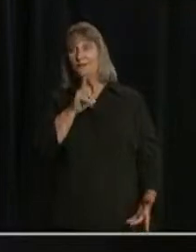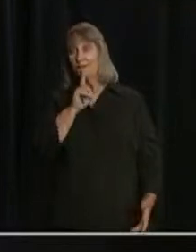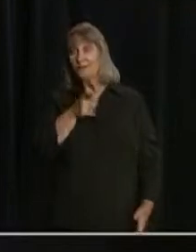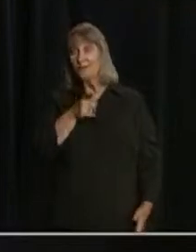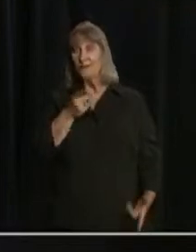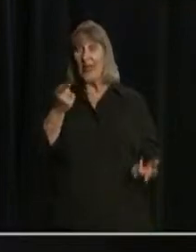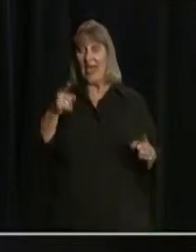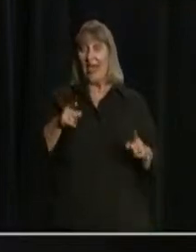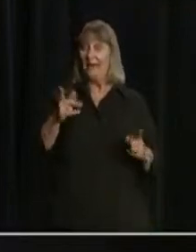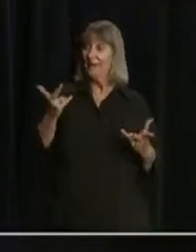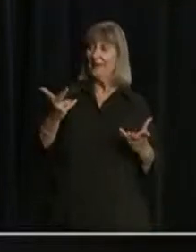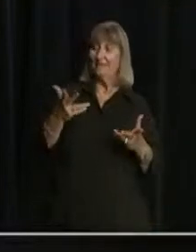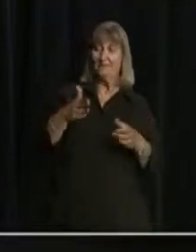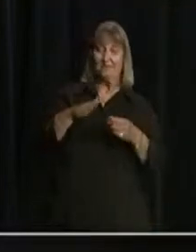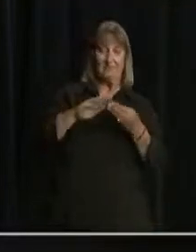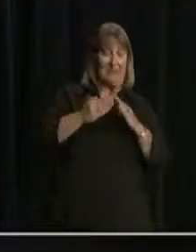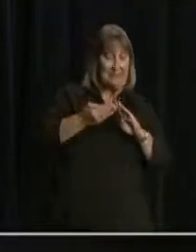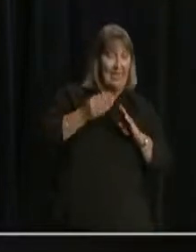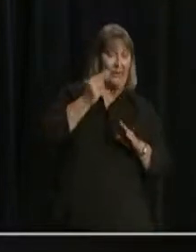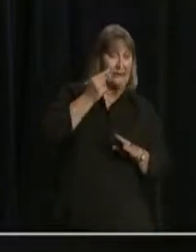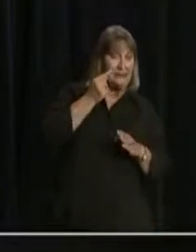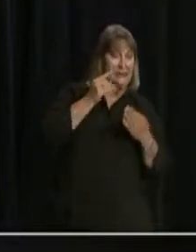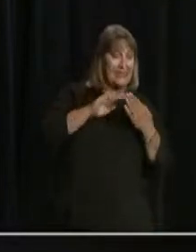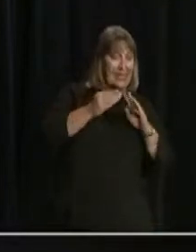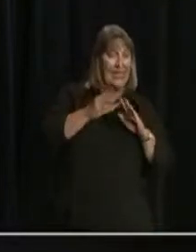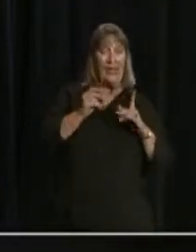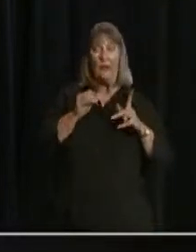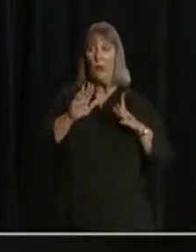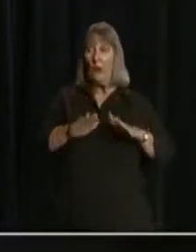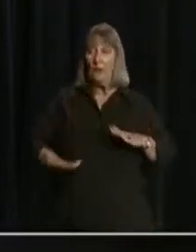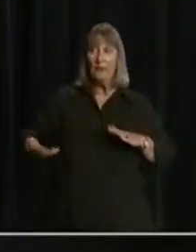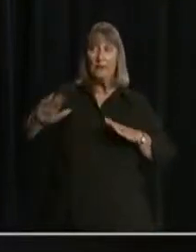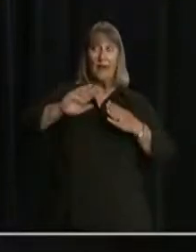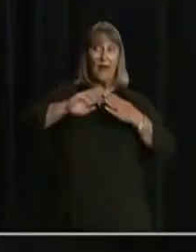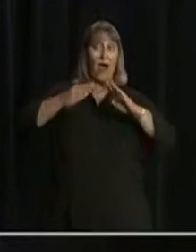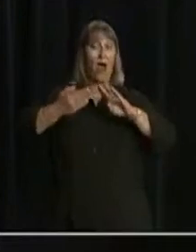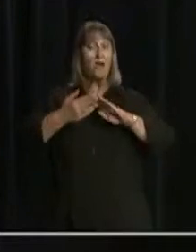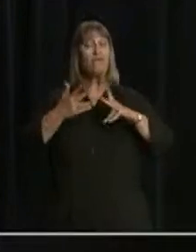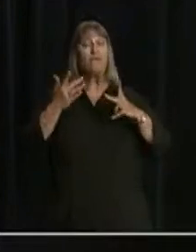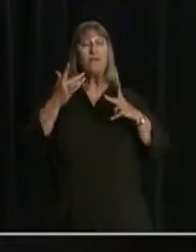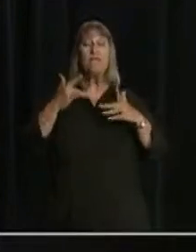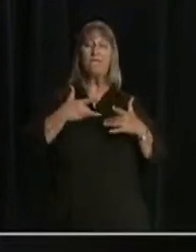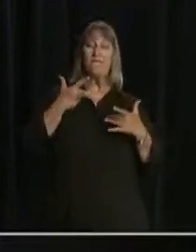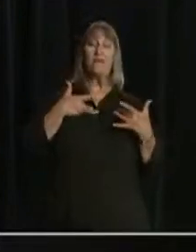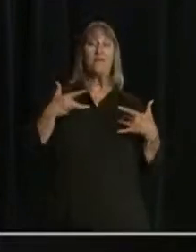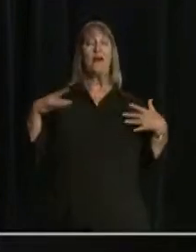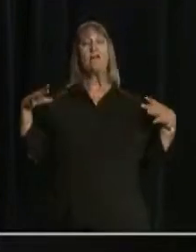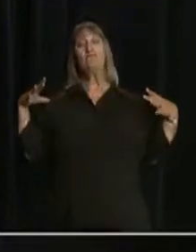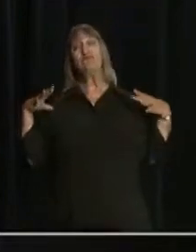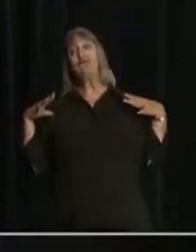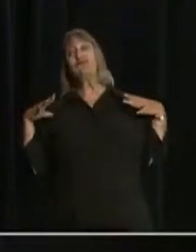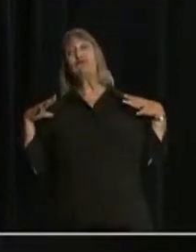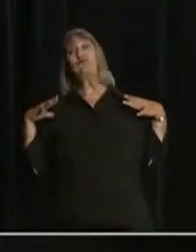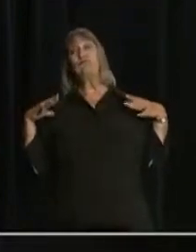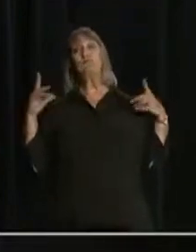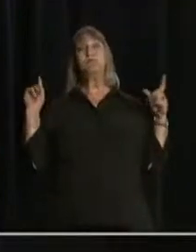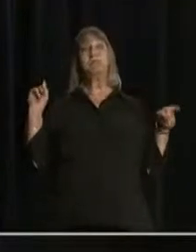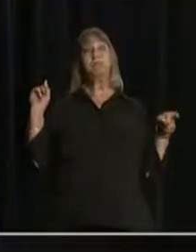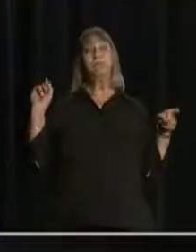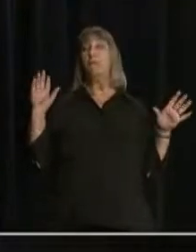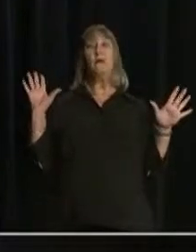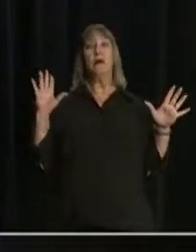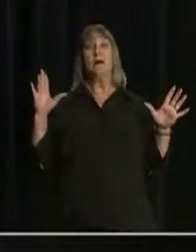as a country or as a local community sort of let up and take our eye off the ball, this thing comes roaring